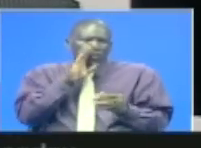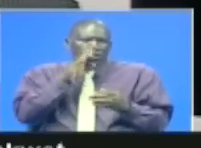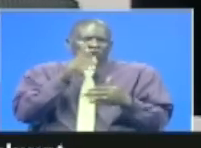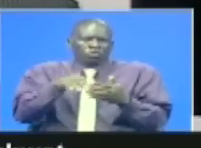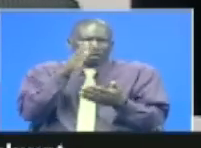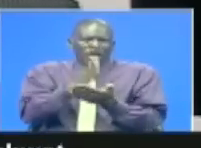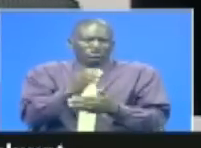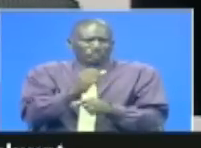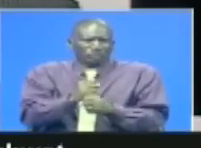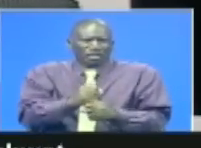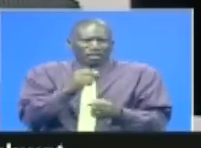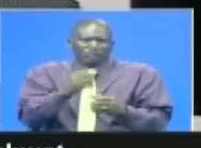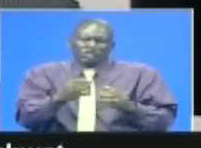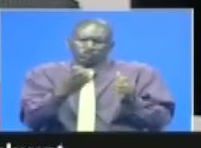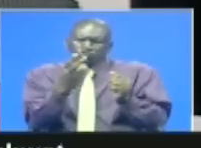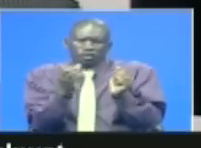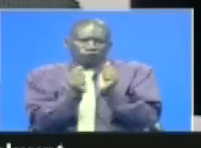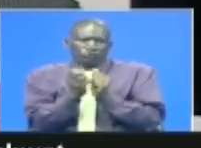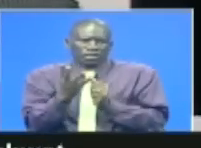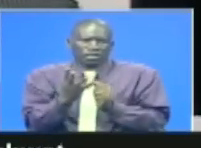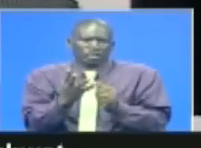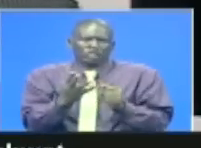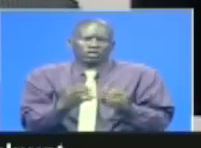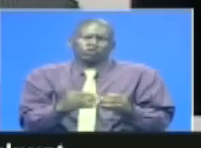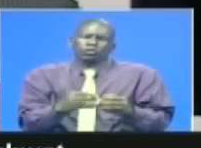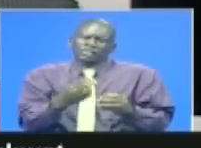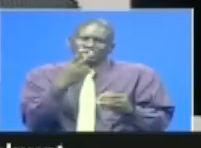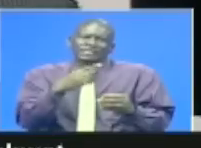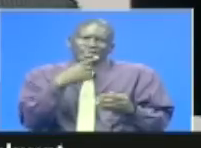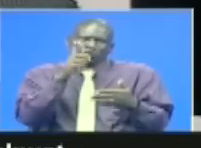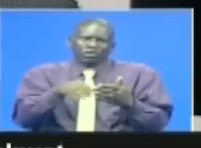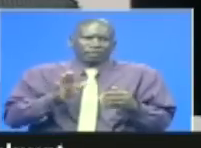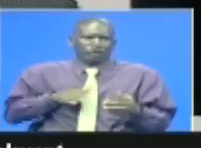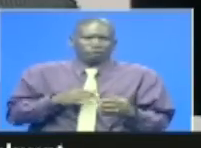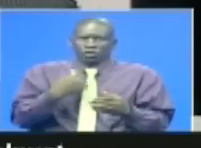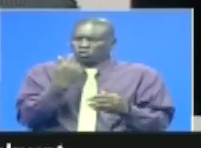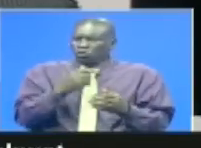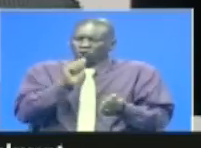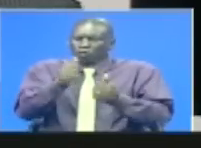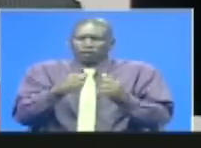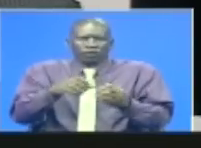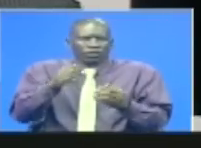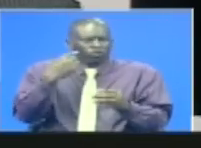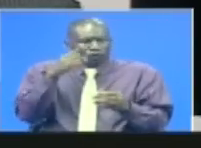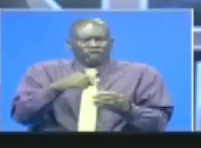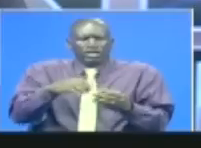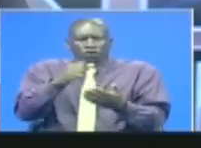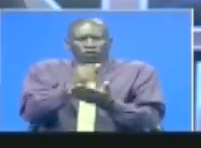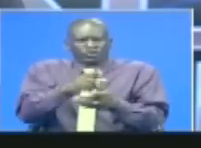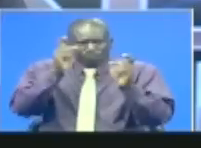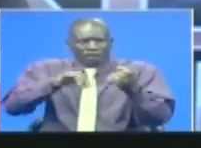did say, I believe that was in 2014. Yes. You were quoted as saying that women who are running for office must first get married.